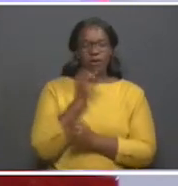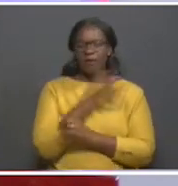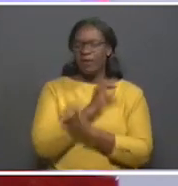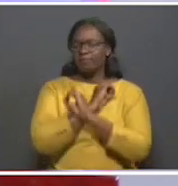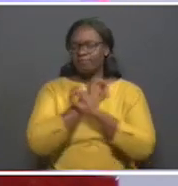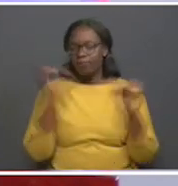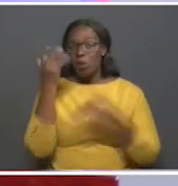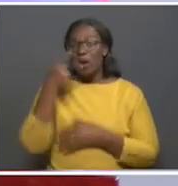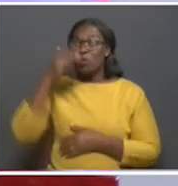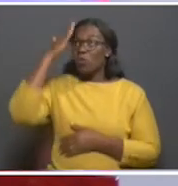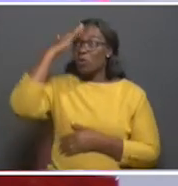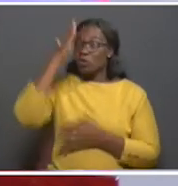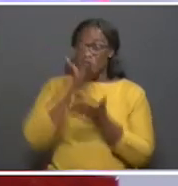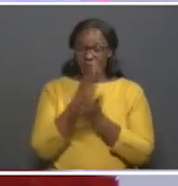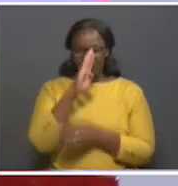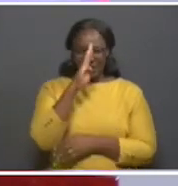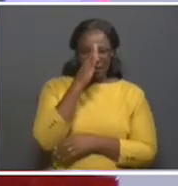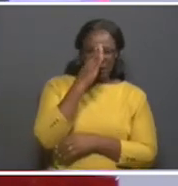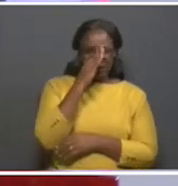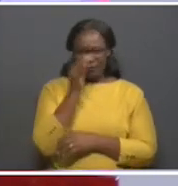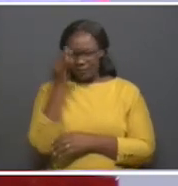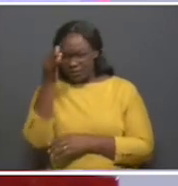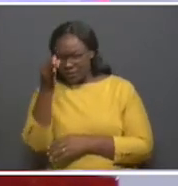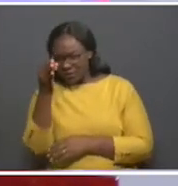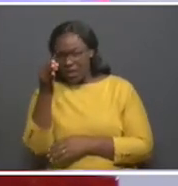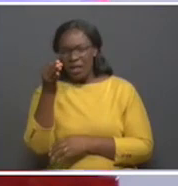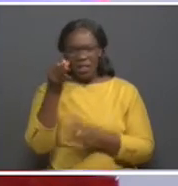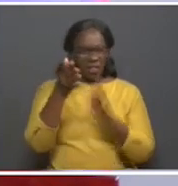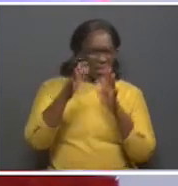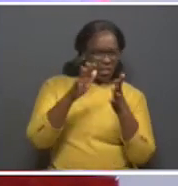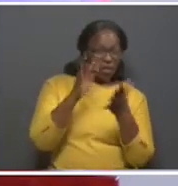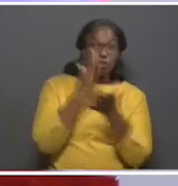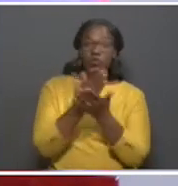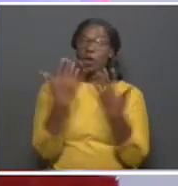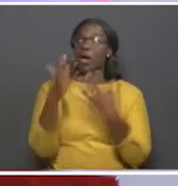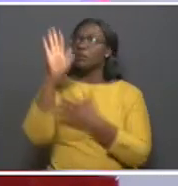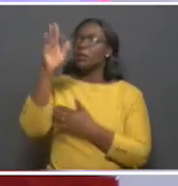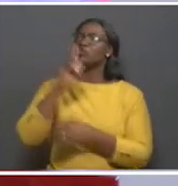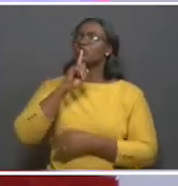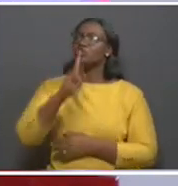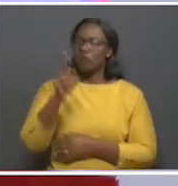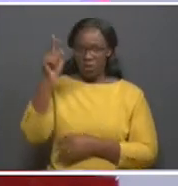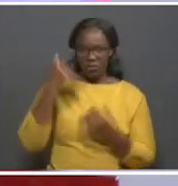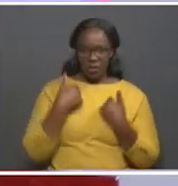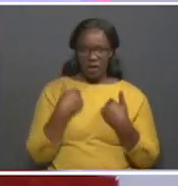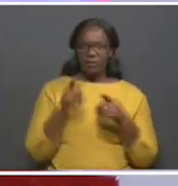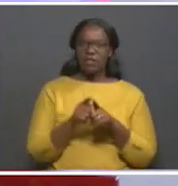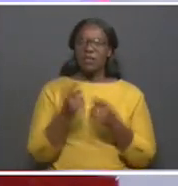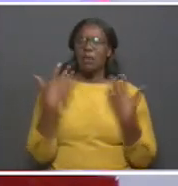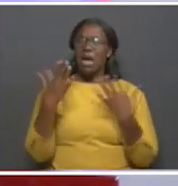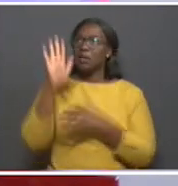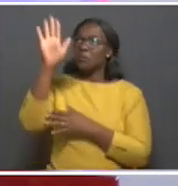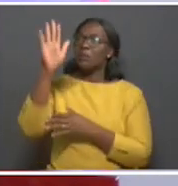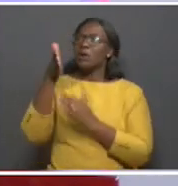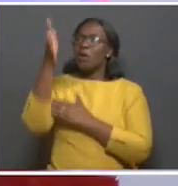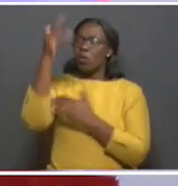because we know that that uncertain future is in the hands of a very certain God. It is in the hands of the God who